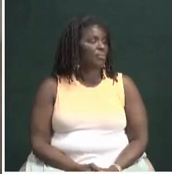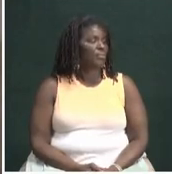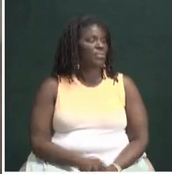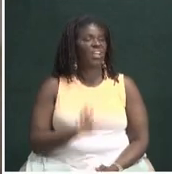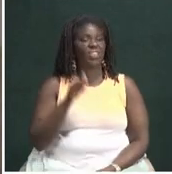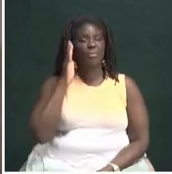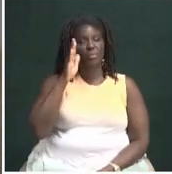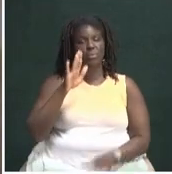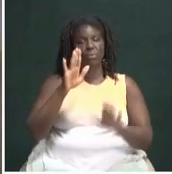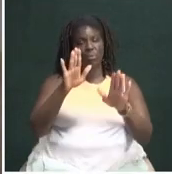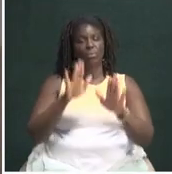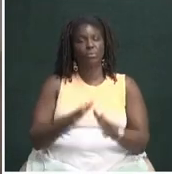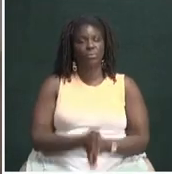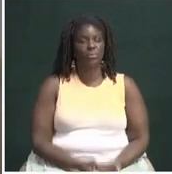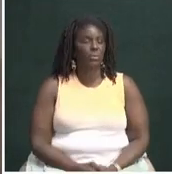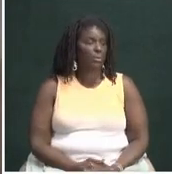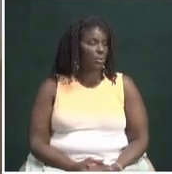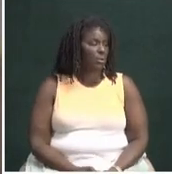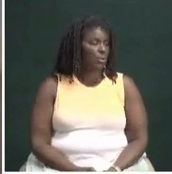presentation?